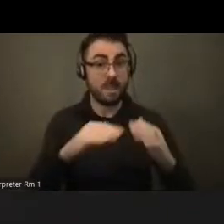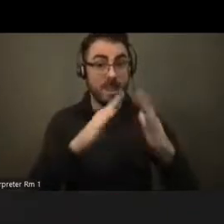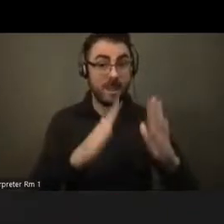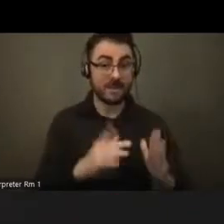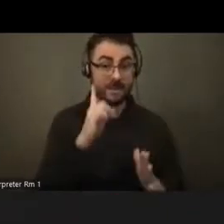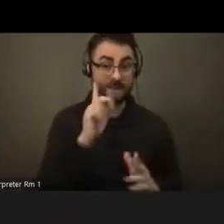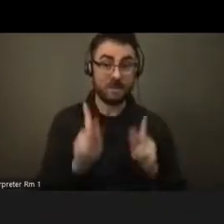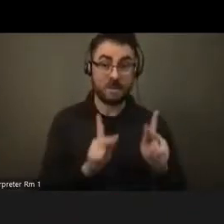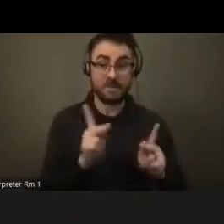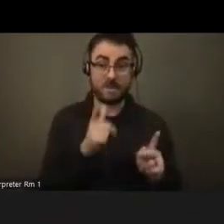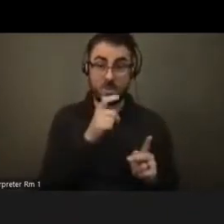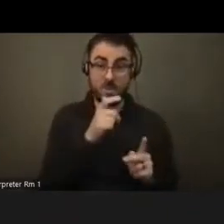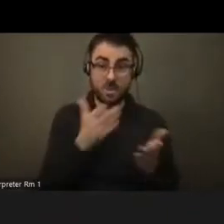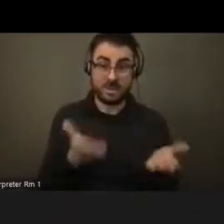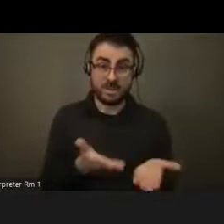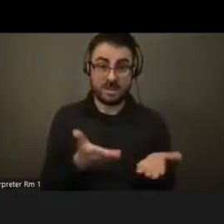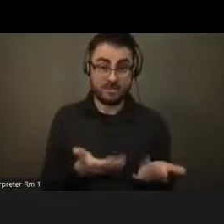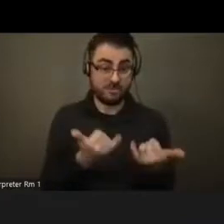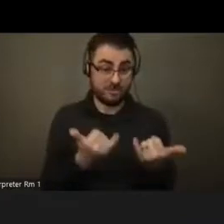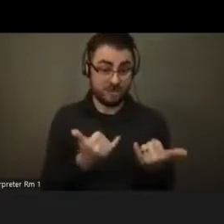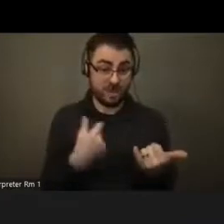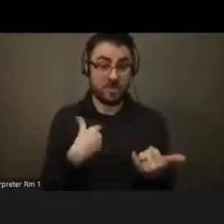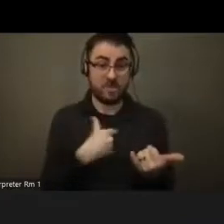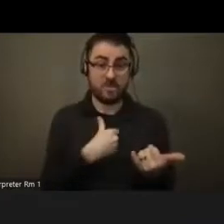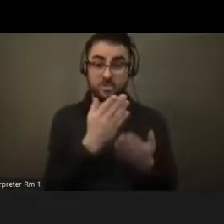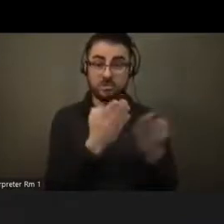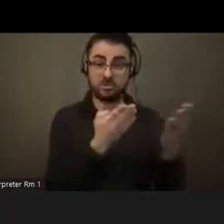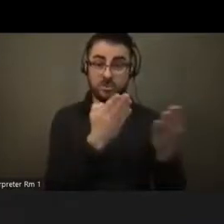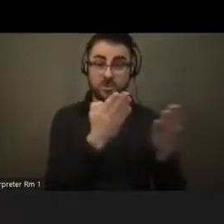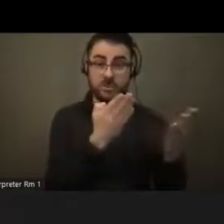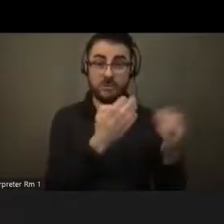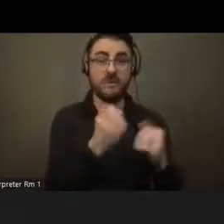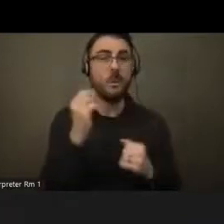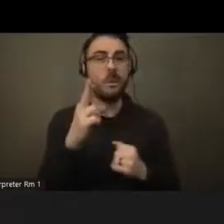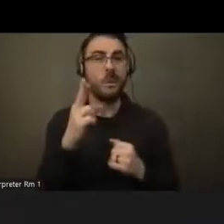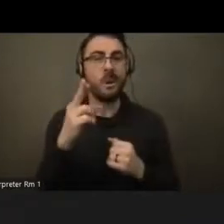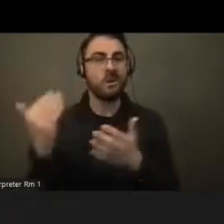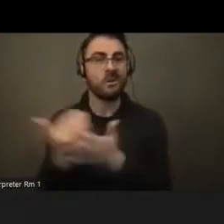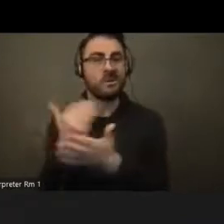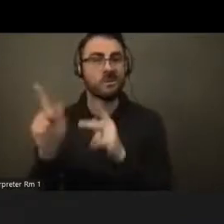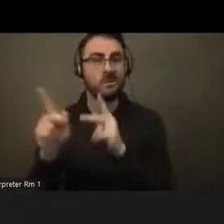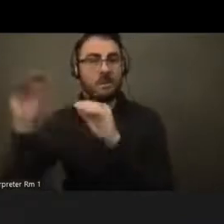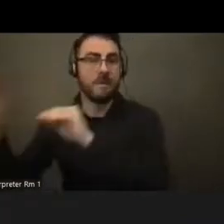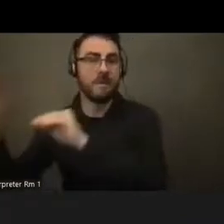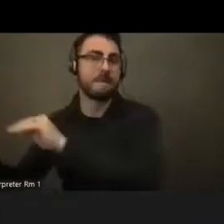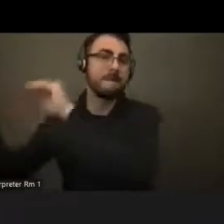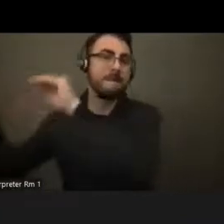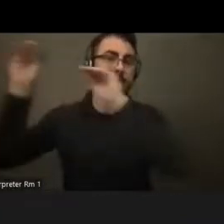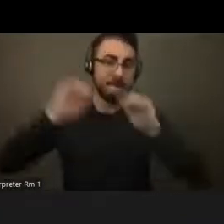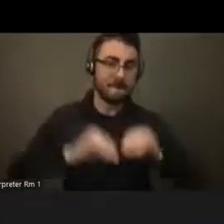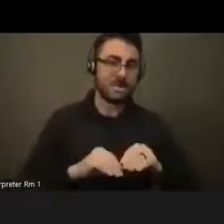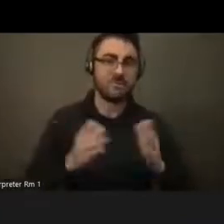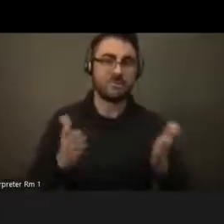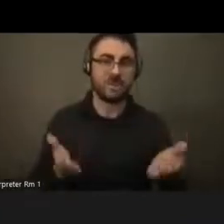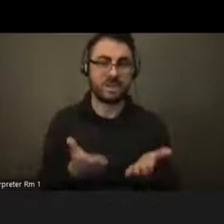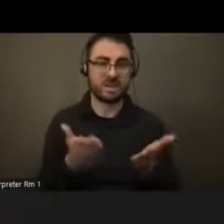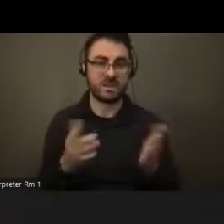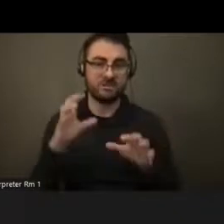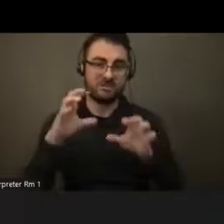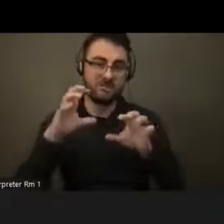we serve, or are we just going to have people move in from other places to take